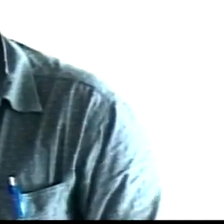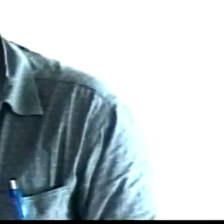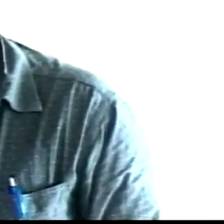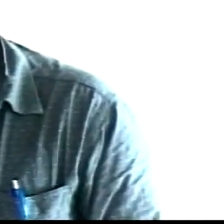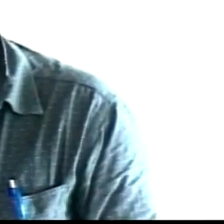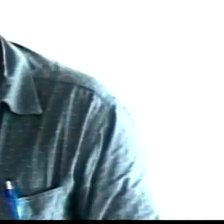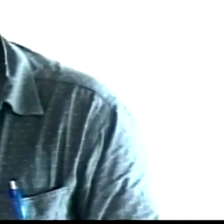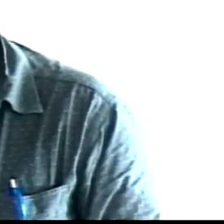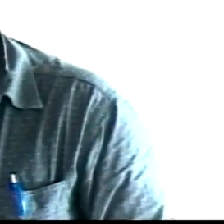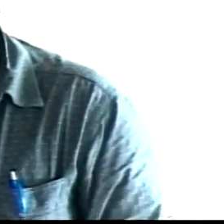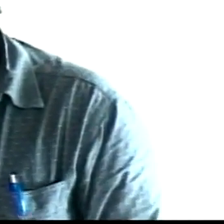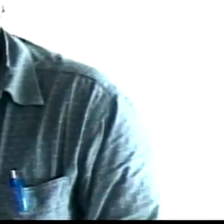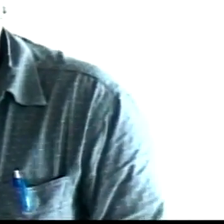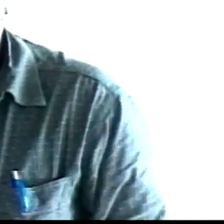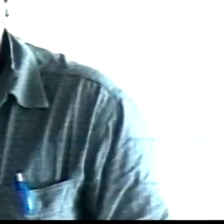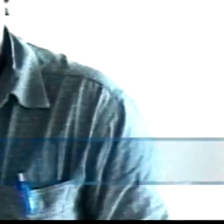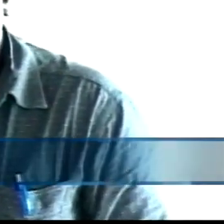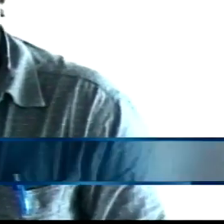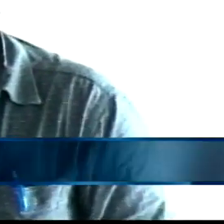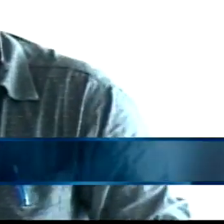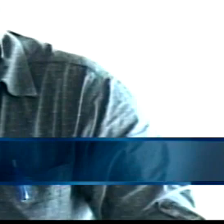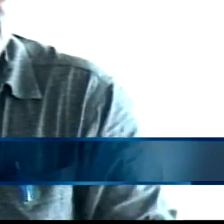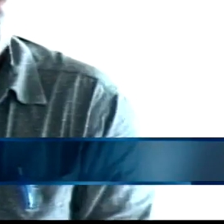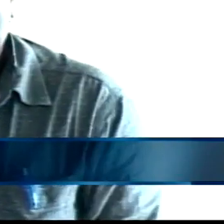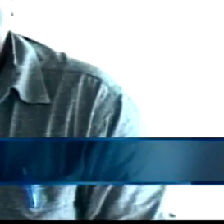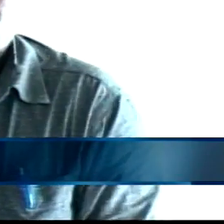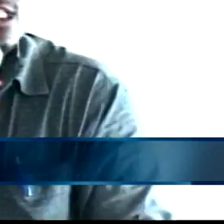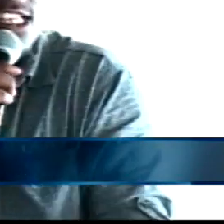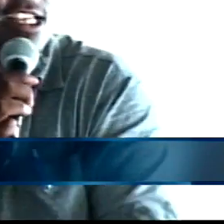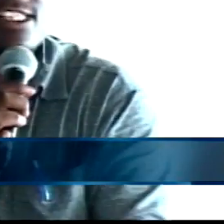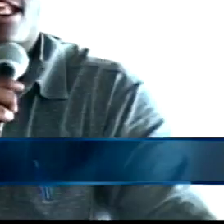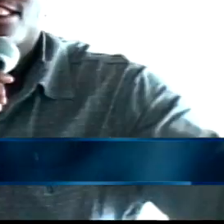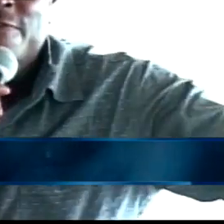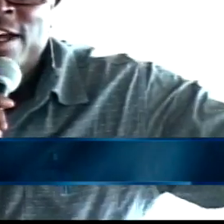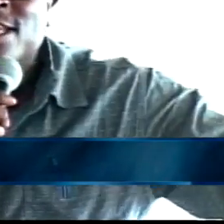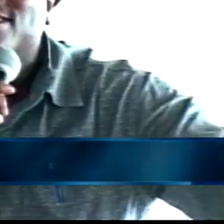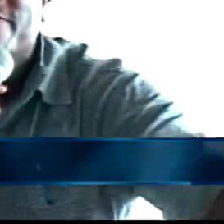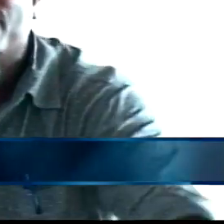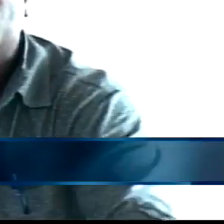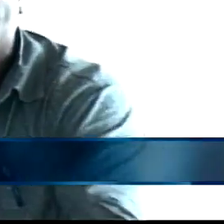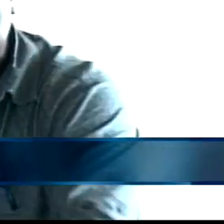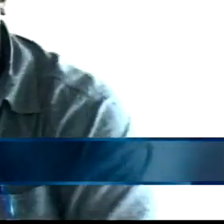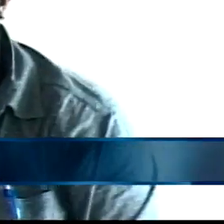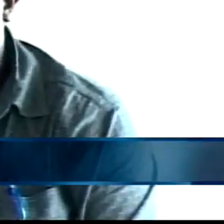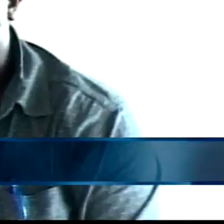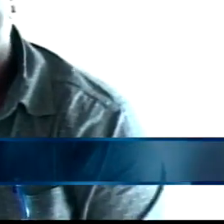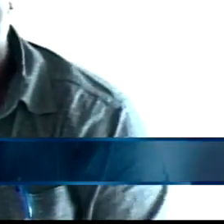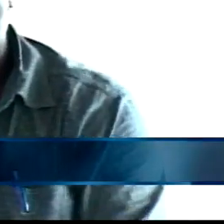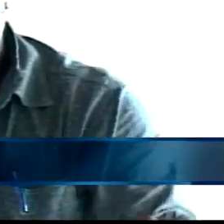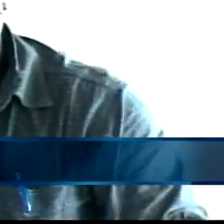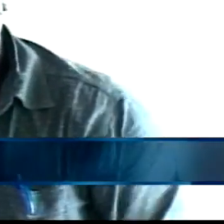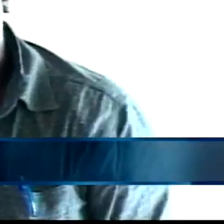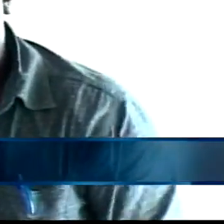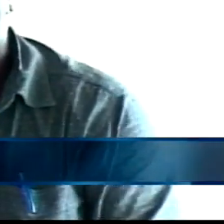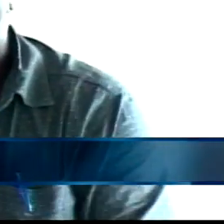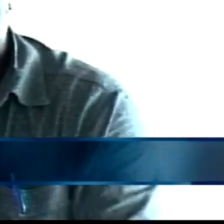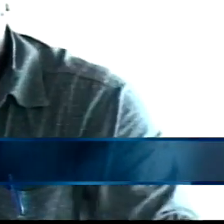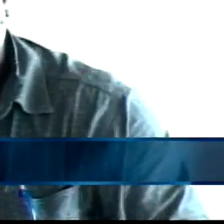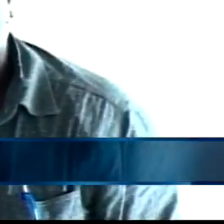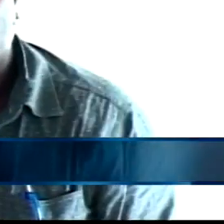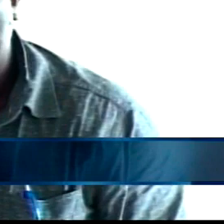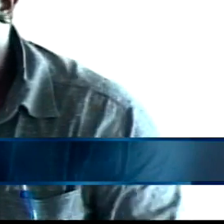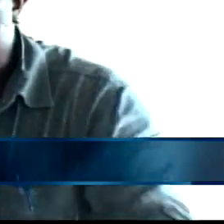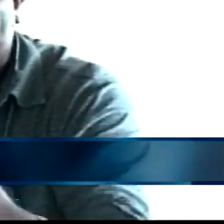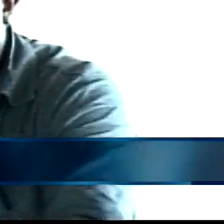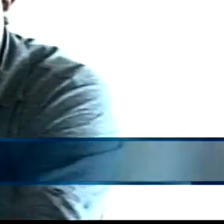tunes, good soca tunes every single year. It is attested because the jury send us to the finals, semi-finals elsewhere. But I find it interesting that no matter